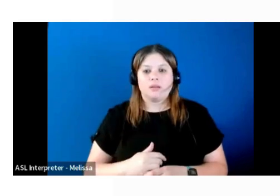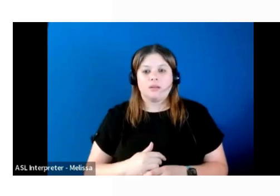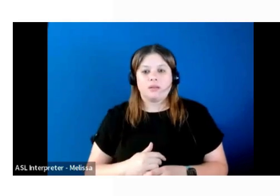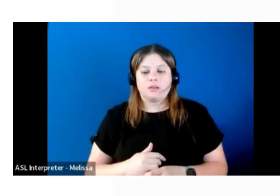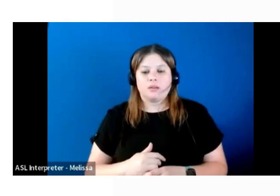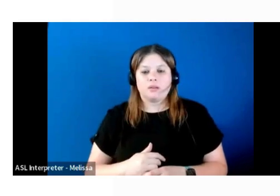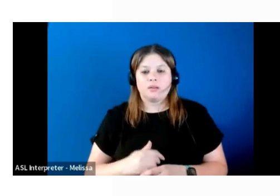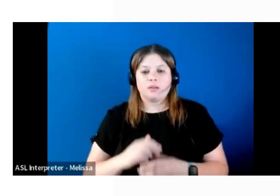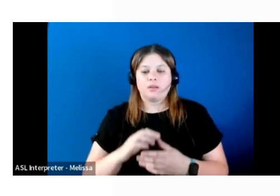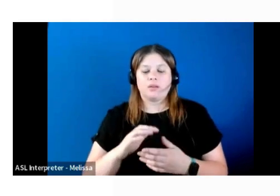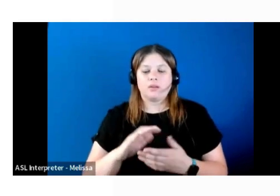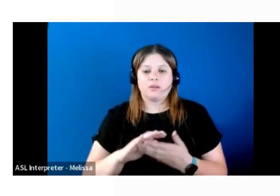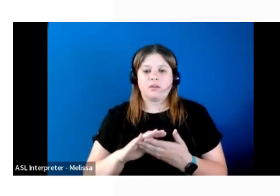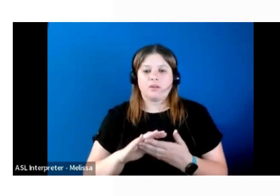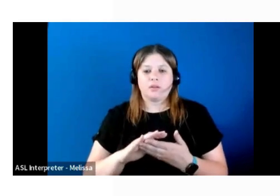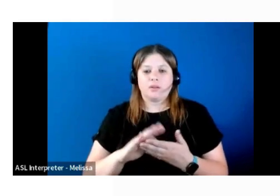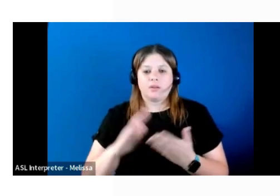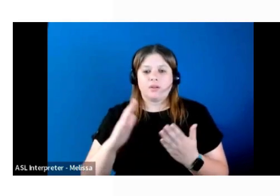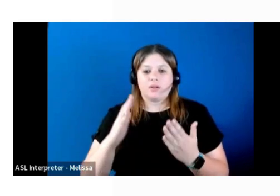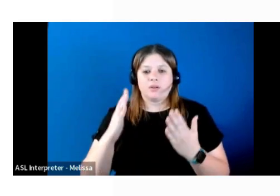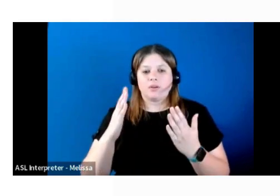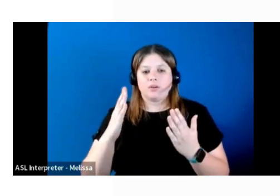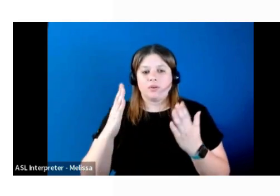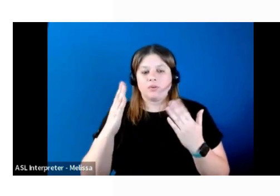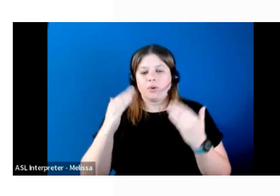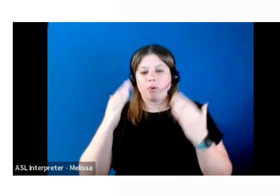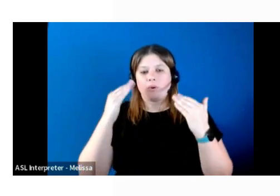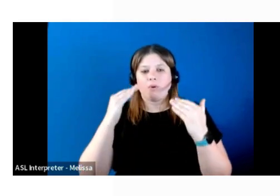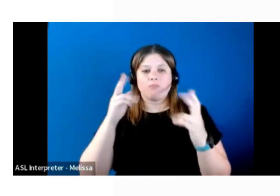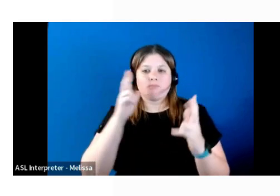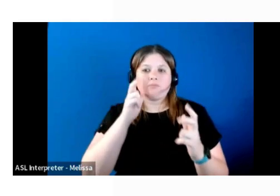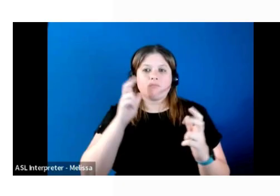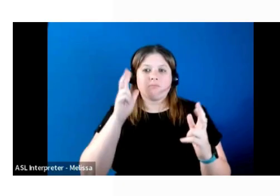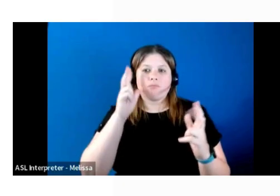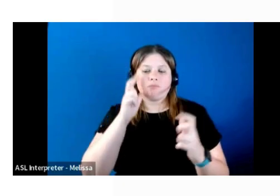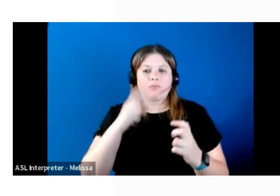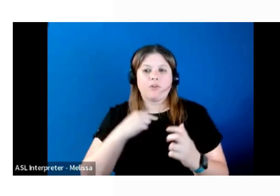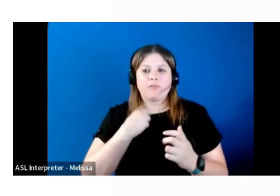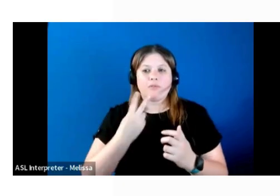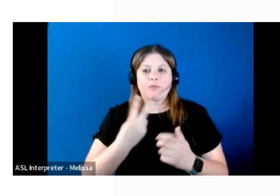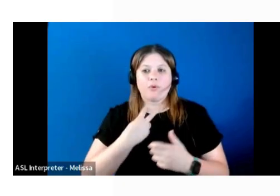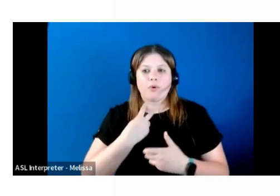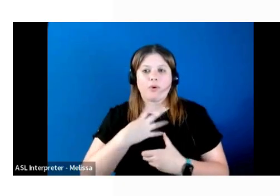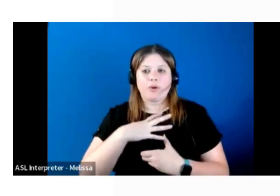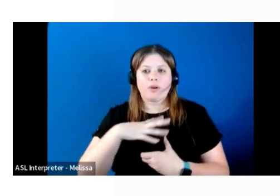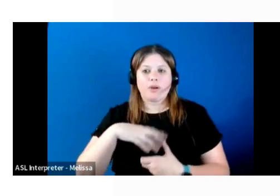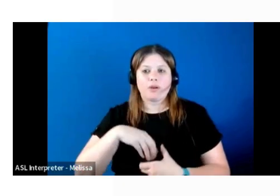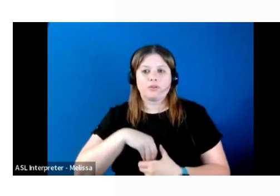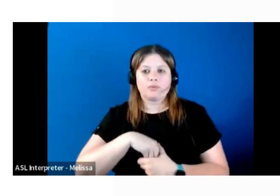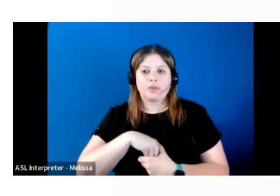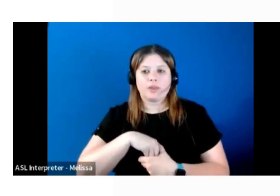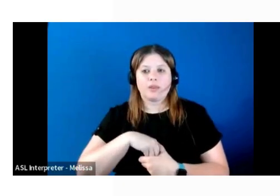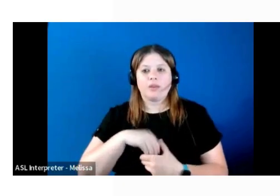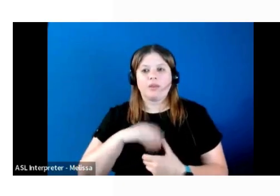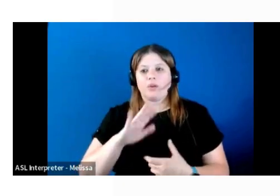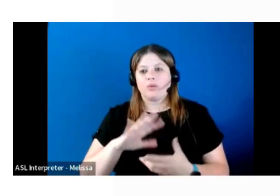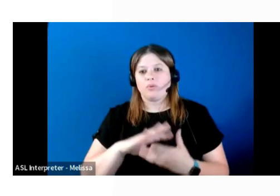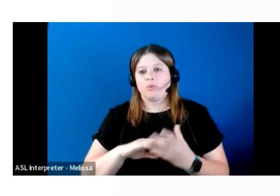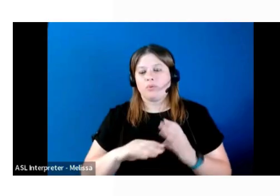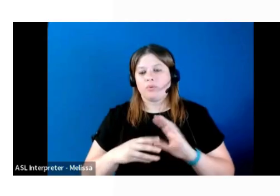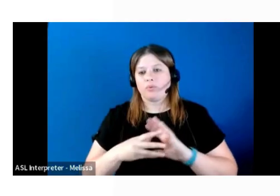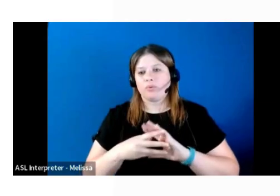Turn up the wiser voice within. Your story is